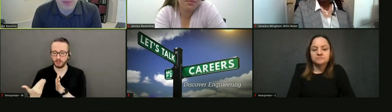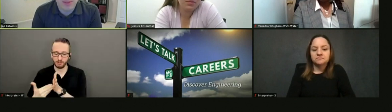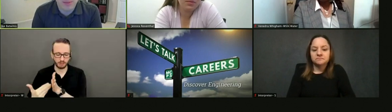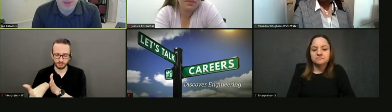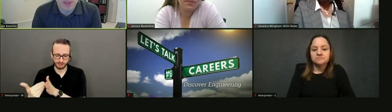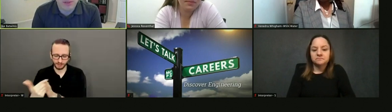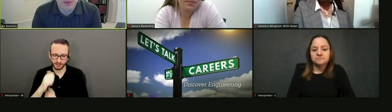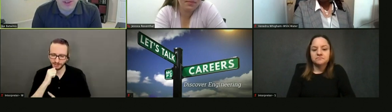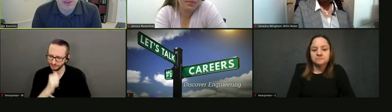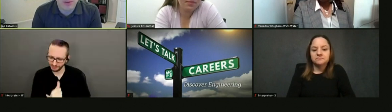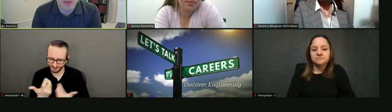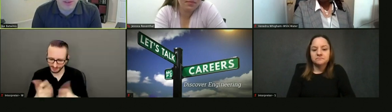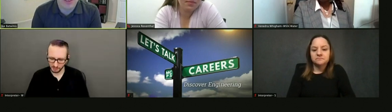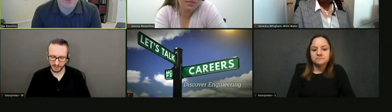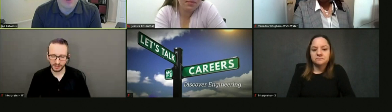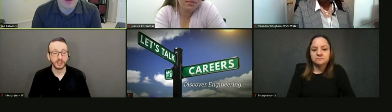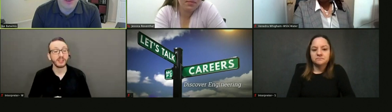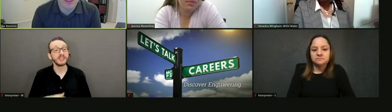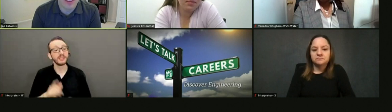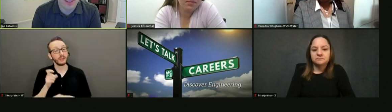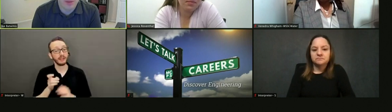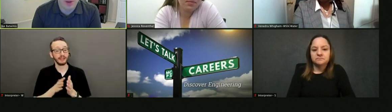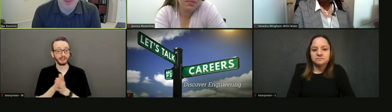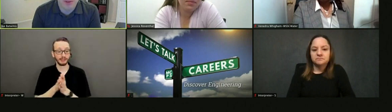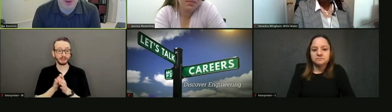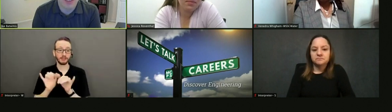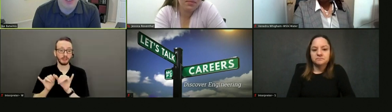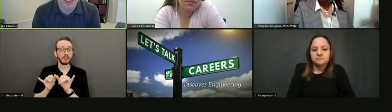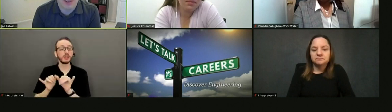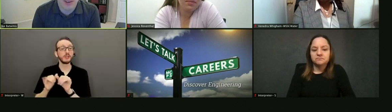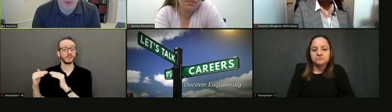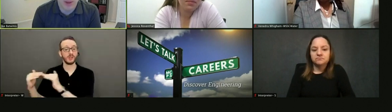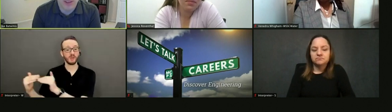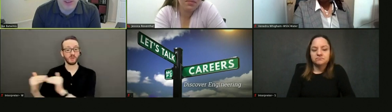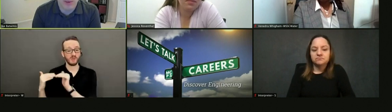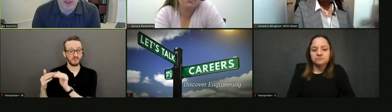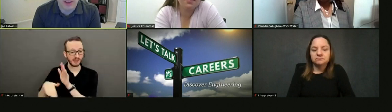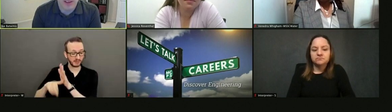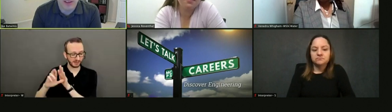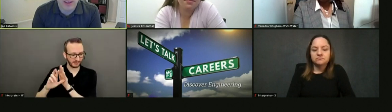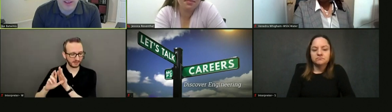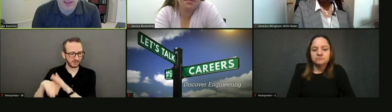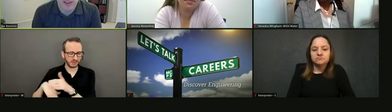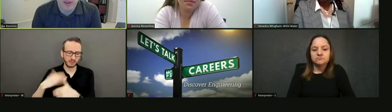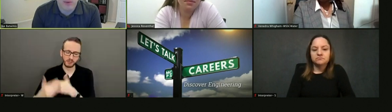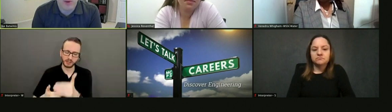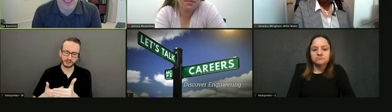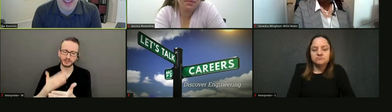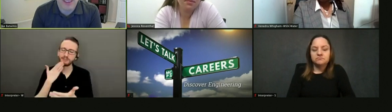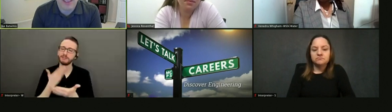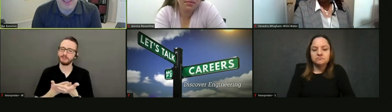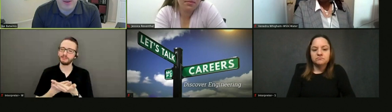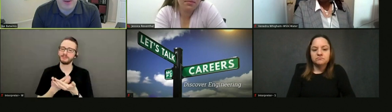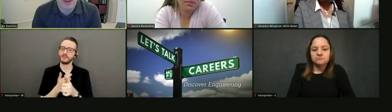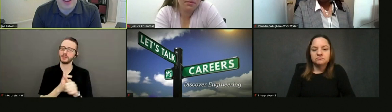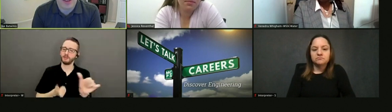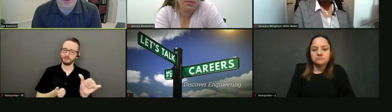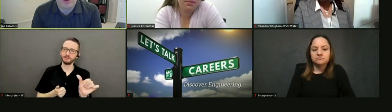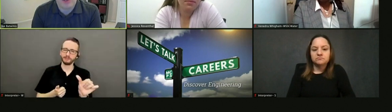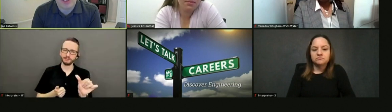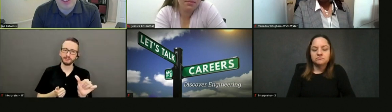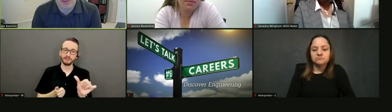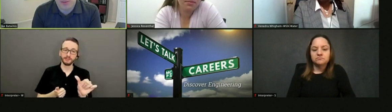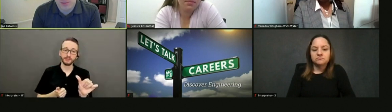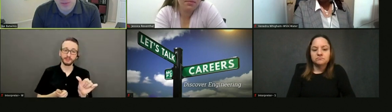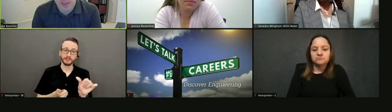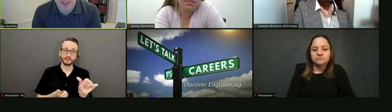have some engineering rigor in what you're doing. So the peer review process is a great way to avoid that. So